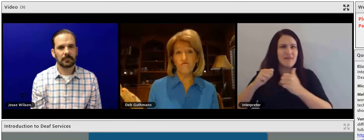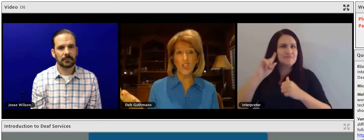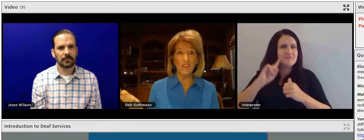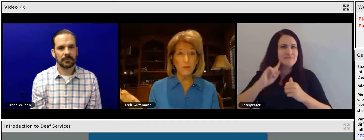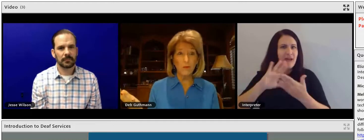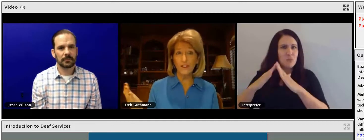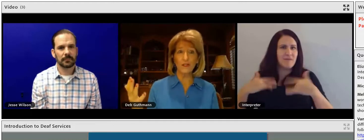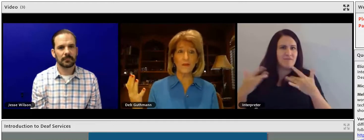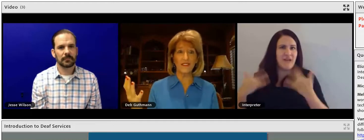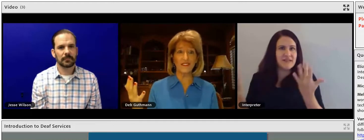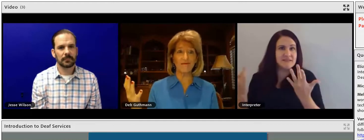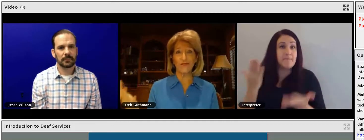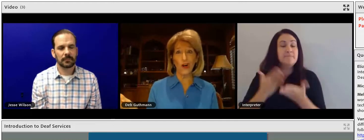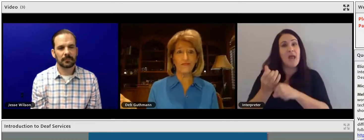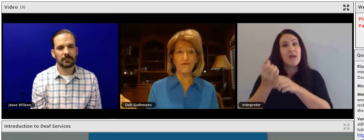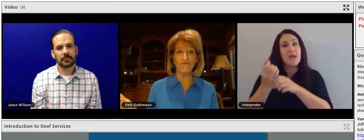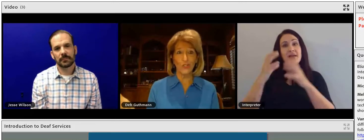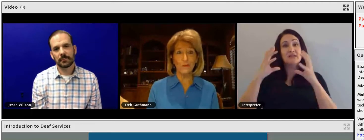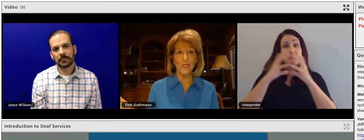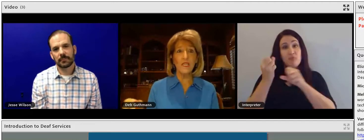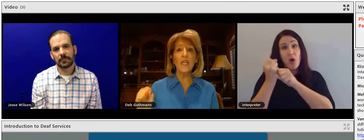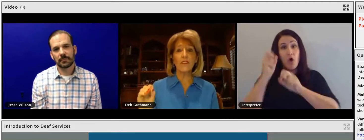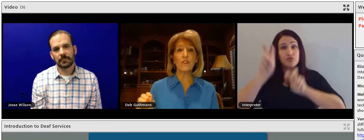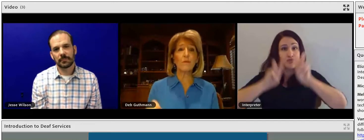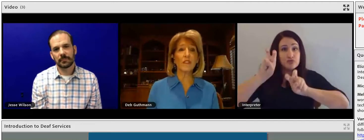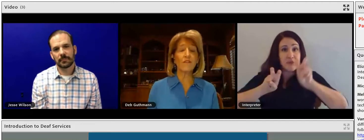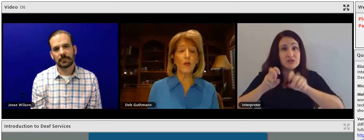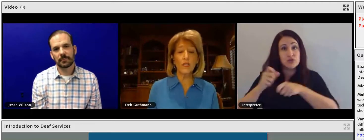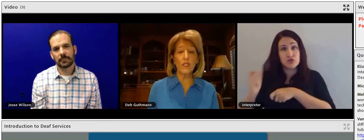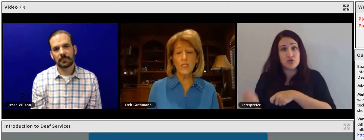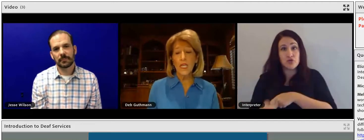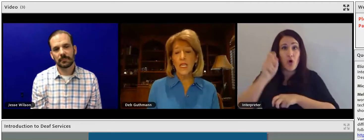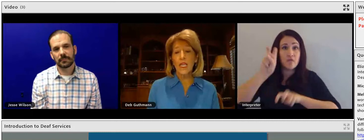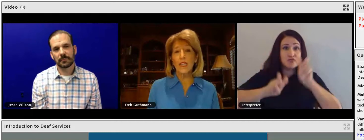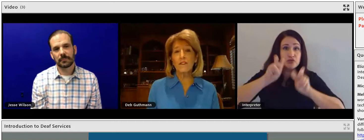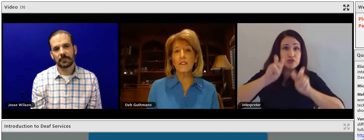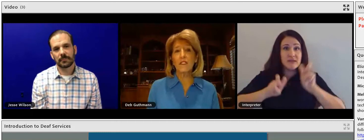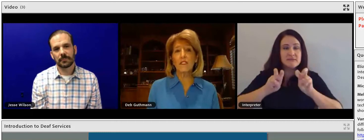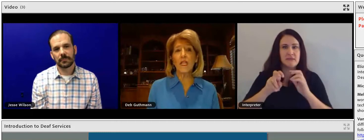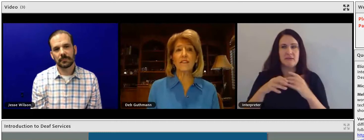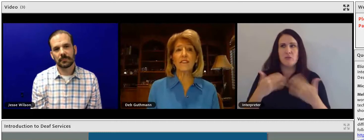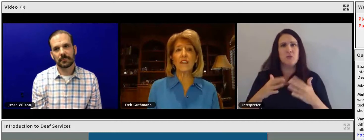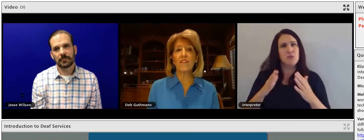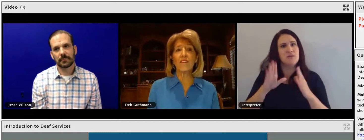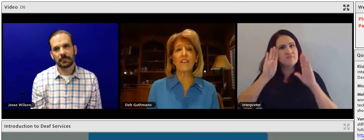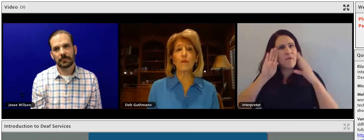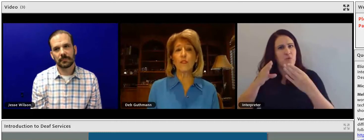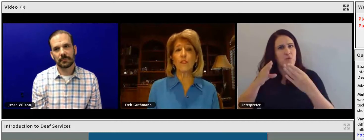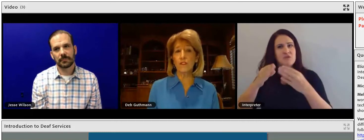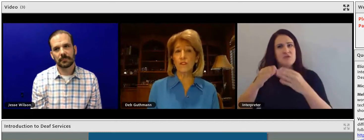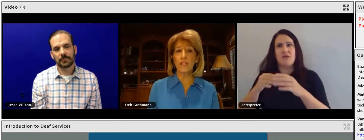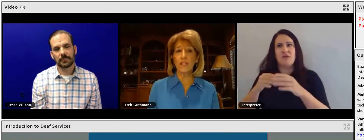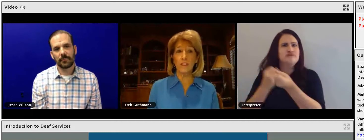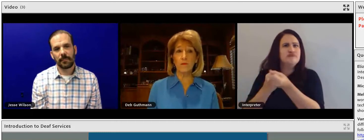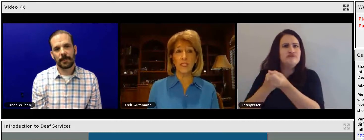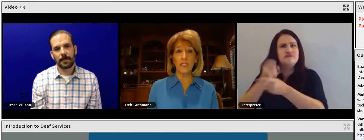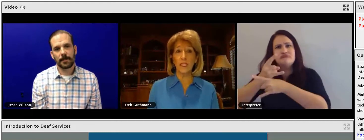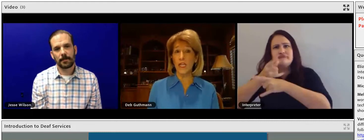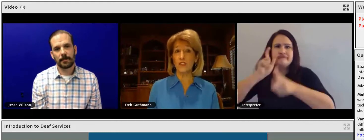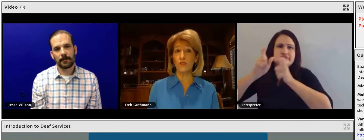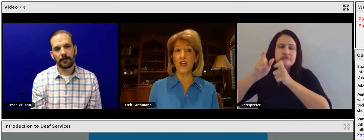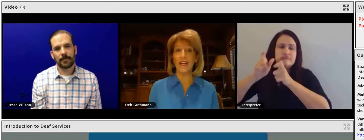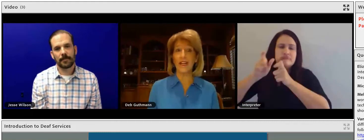Whether we're talking about softball tournaments, golf tournaments, there's a big focus. And clients that I've had that